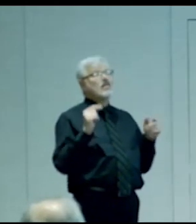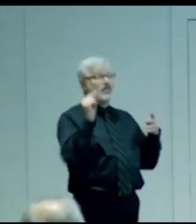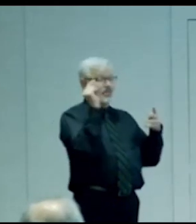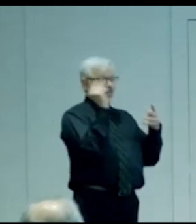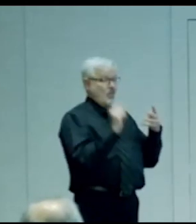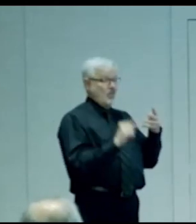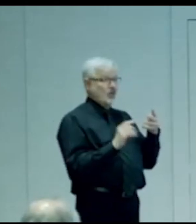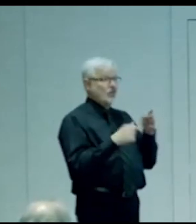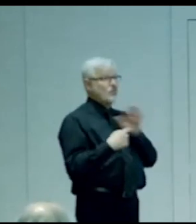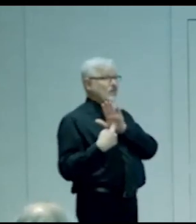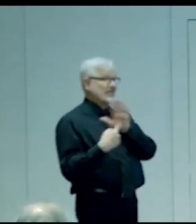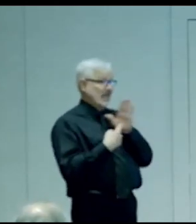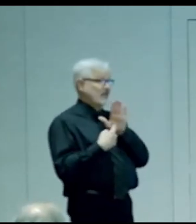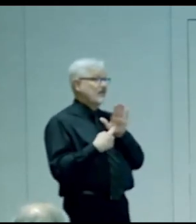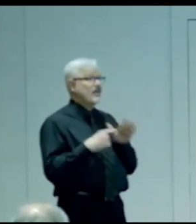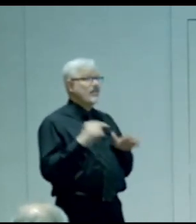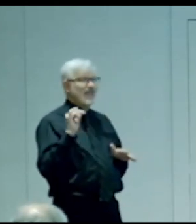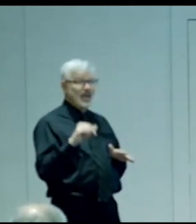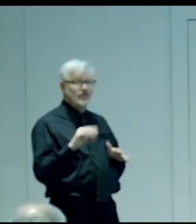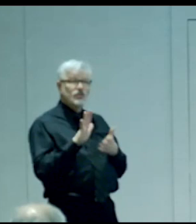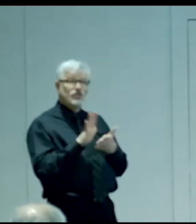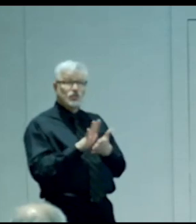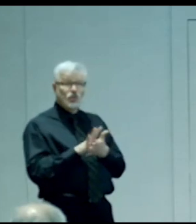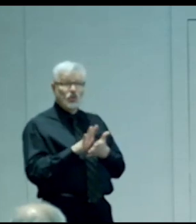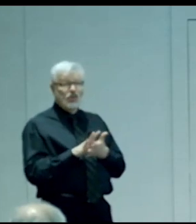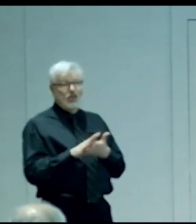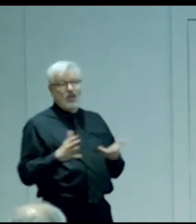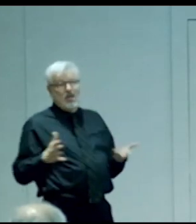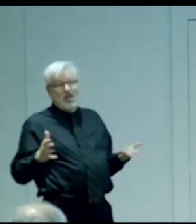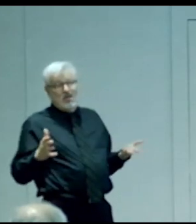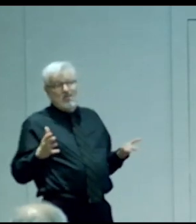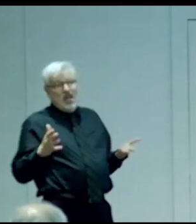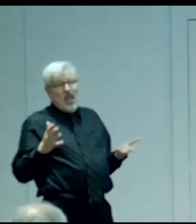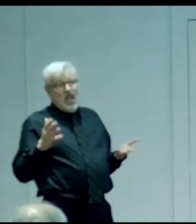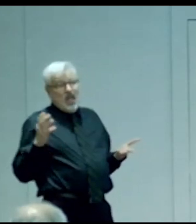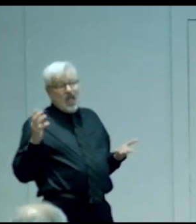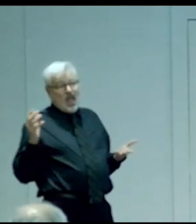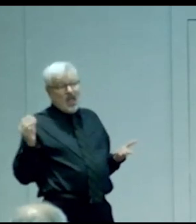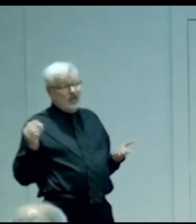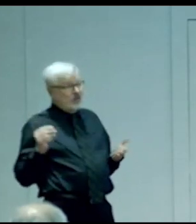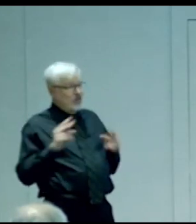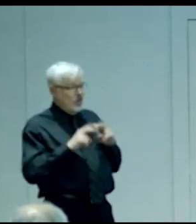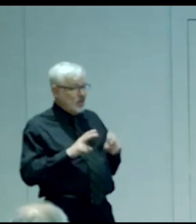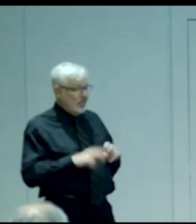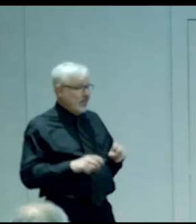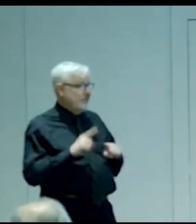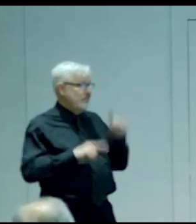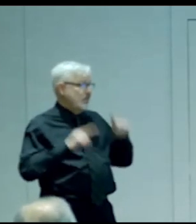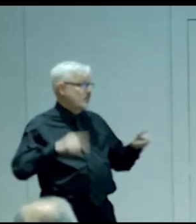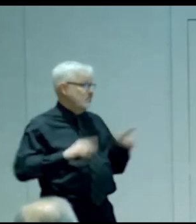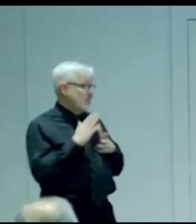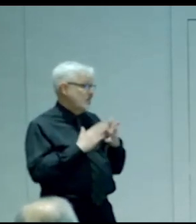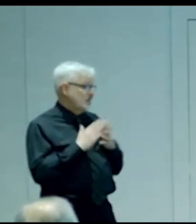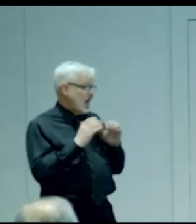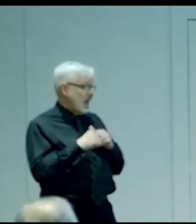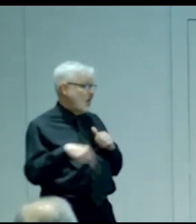represent this schooling and to look at the various parts of it and how